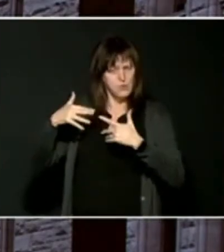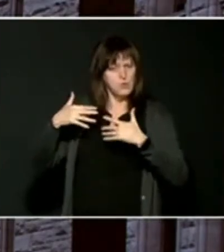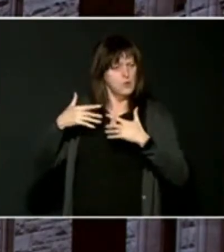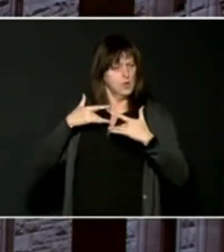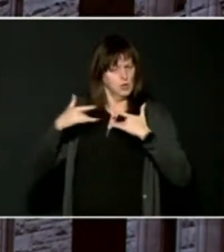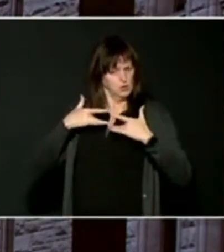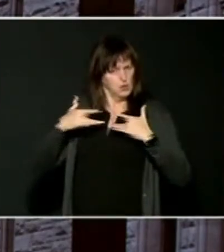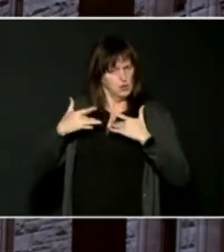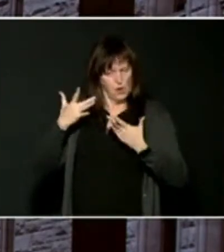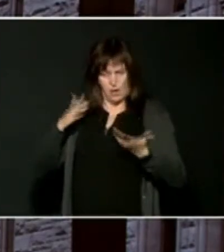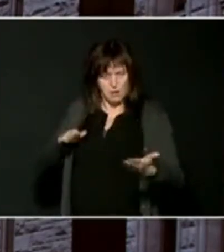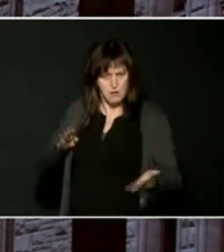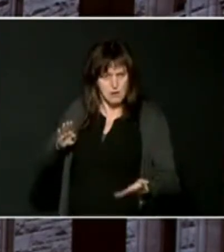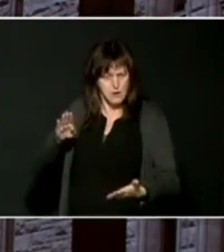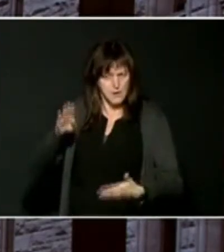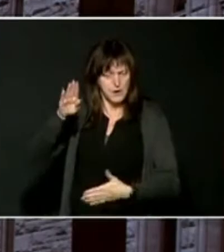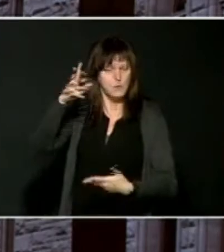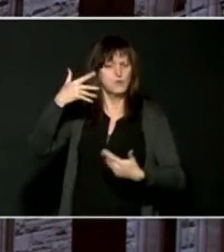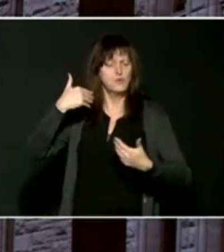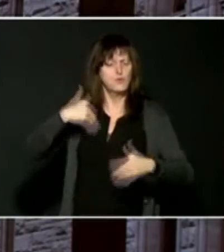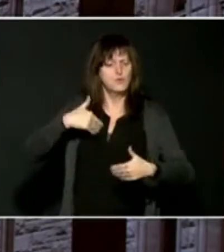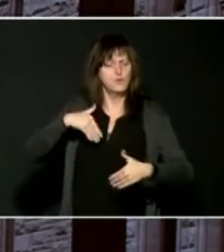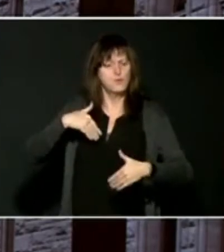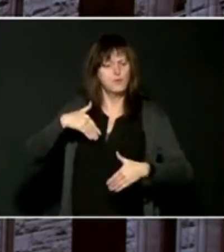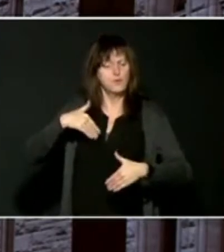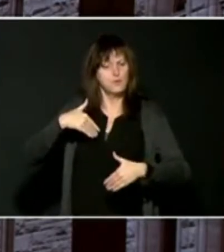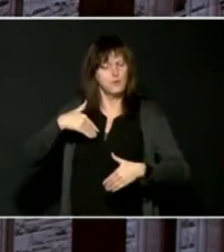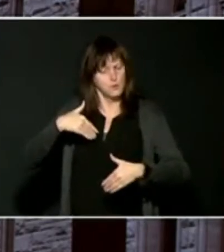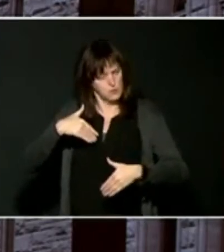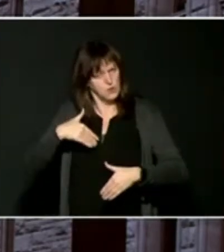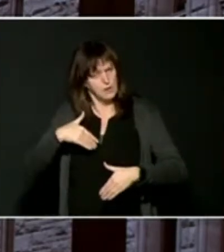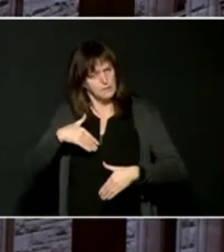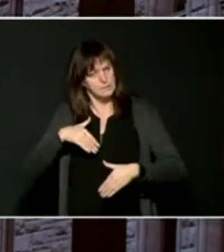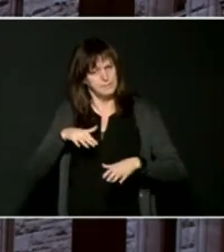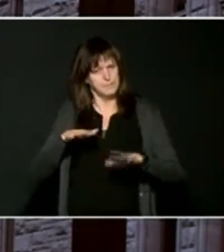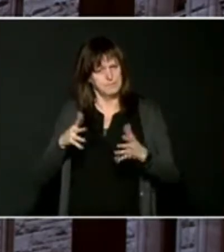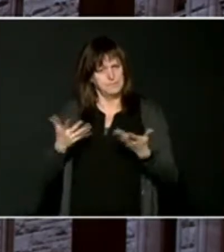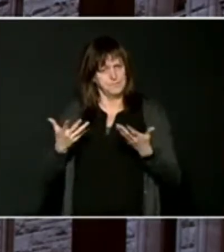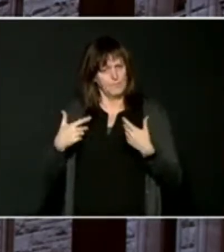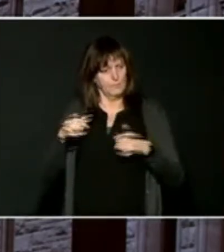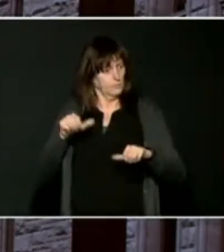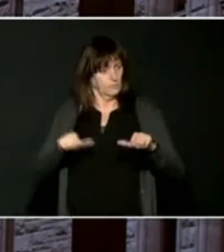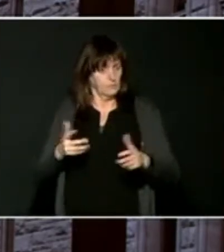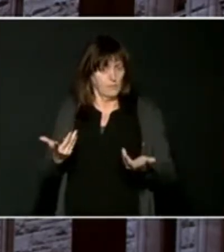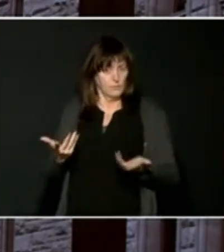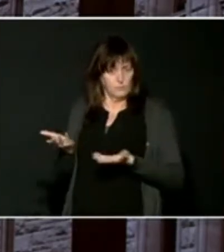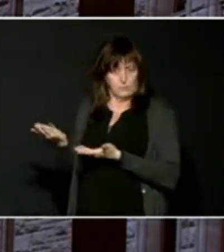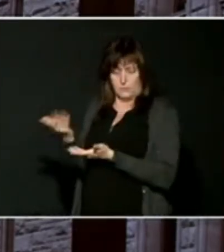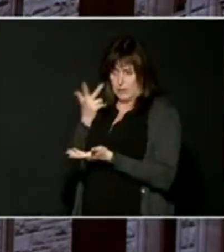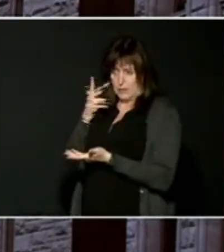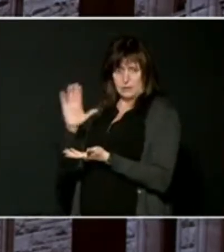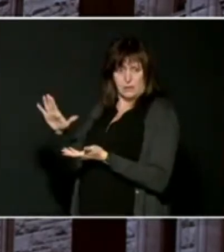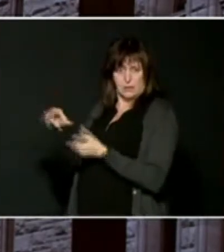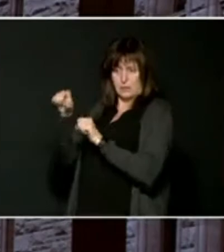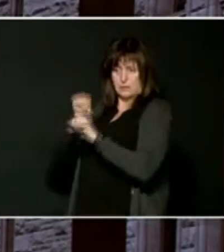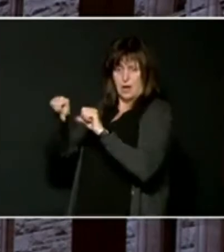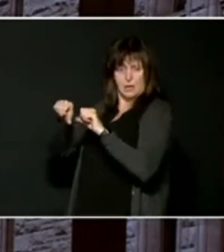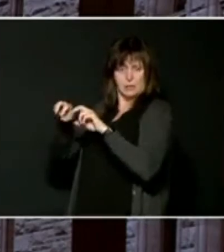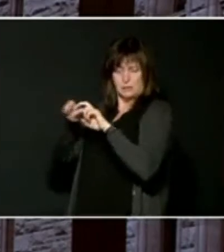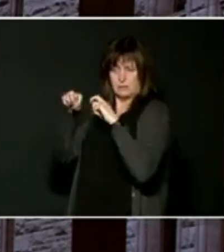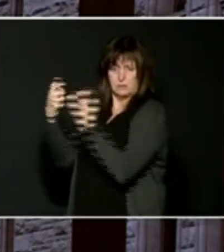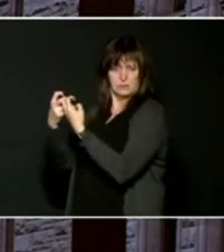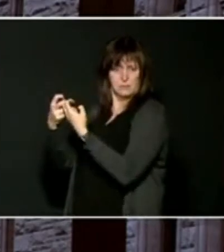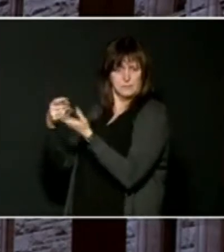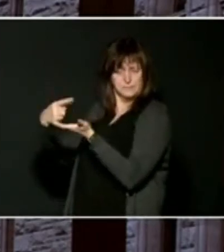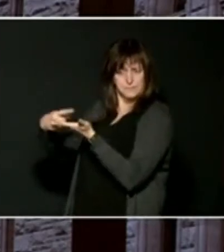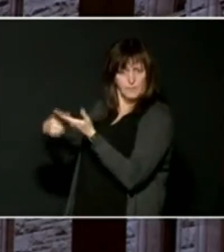measures table, and no doubt, as demonstrated by Dr. Brown and their table, the scientific group seeing that